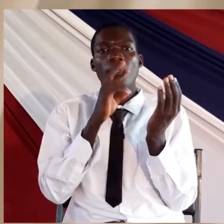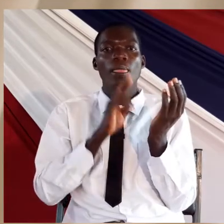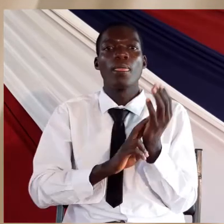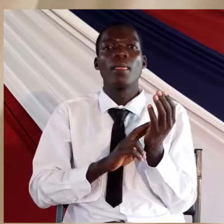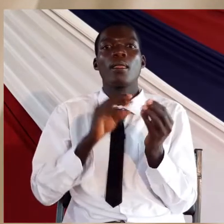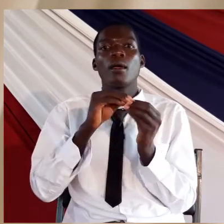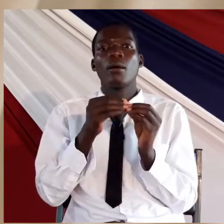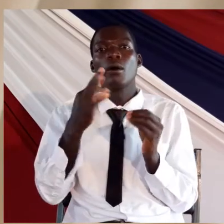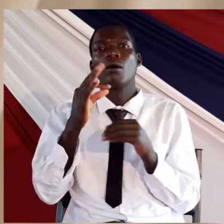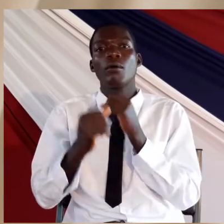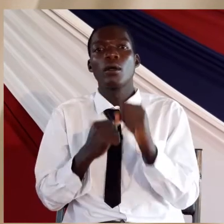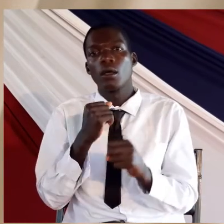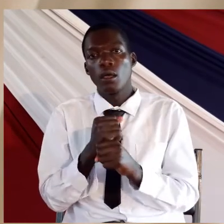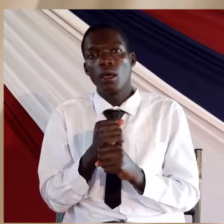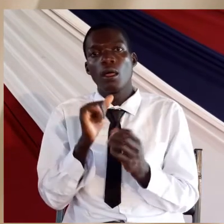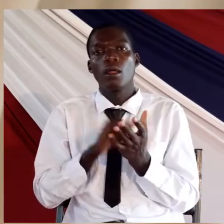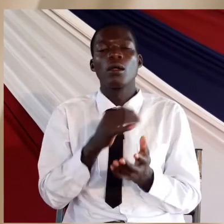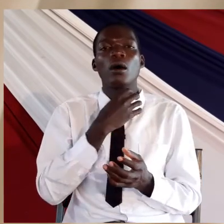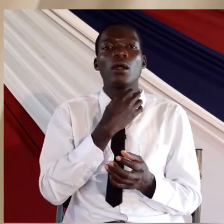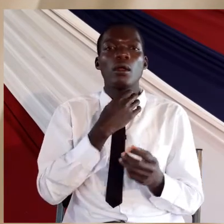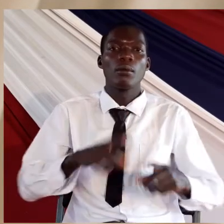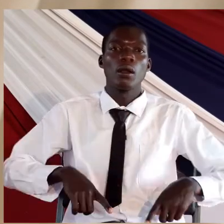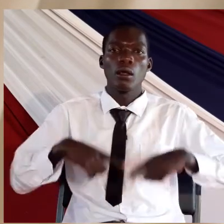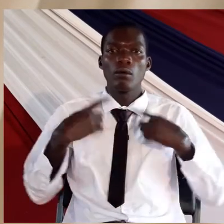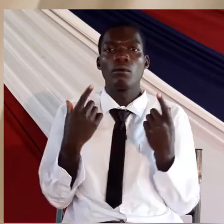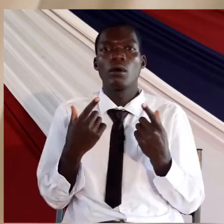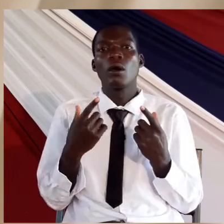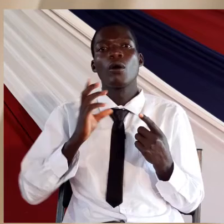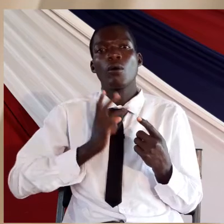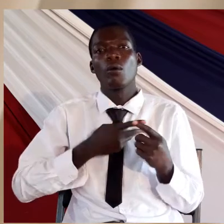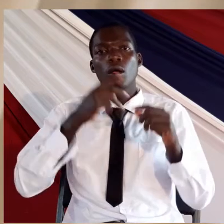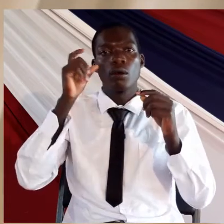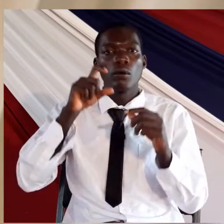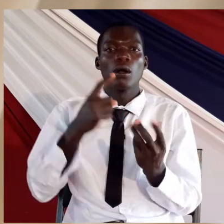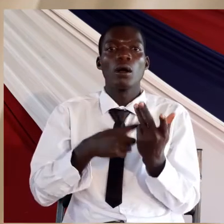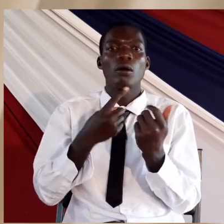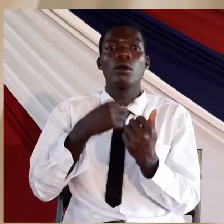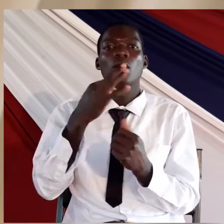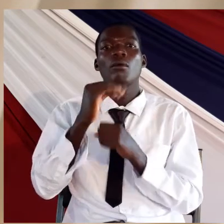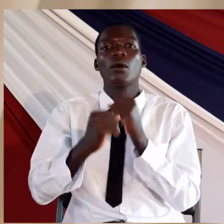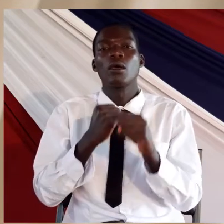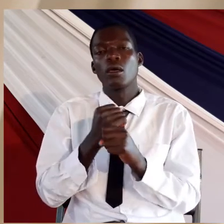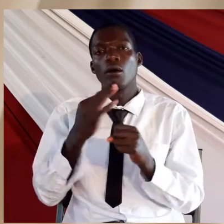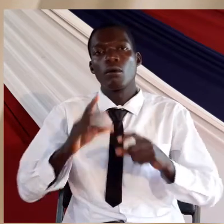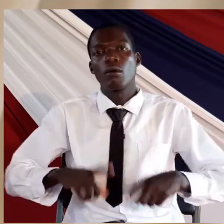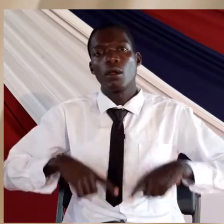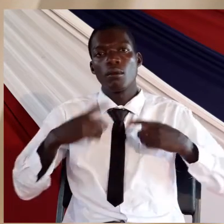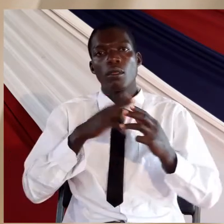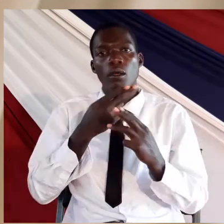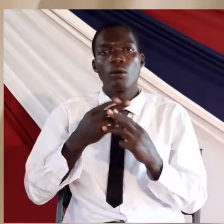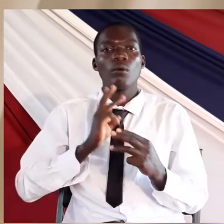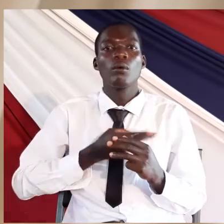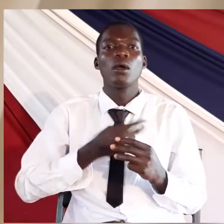even the number of years that Adam lived. Yeah. So we could count the number of years he lived, and then we